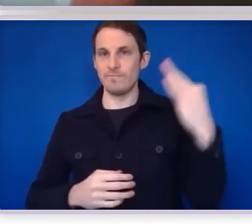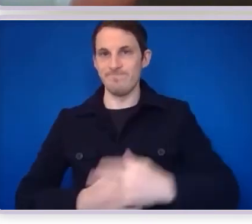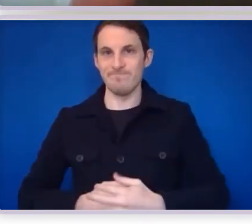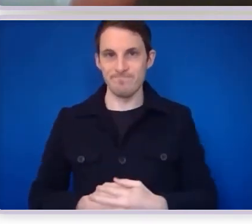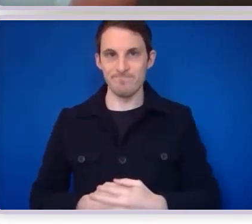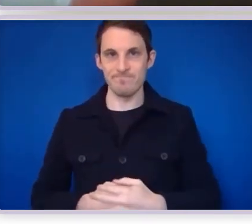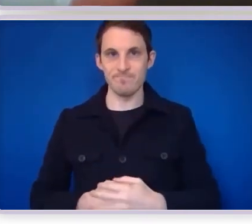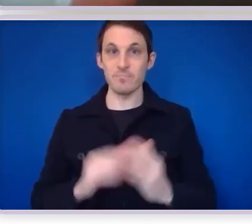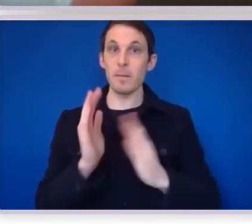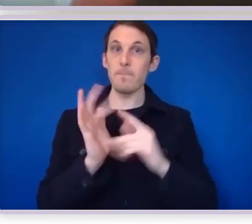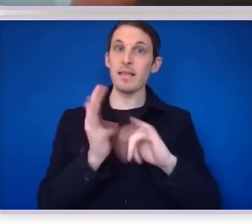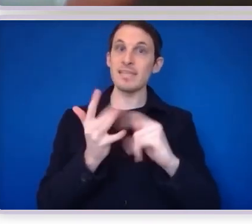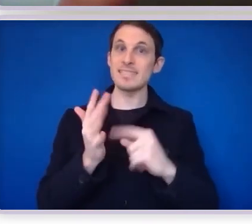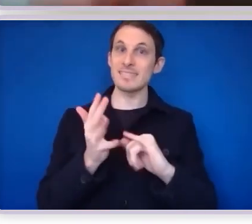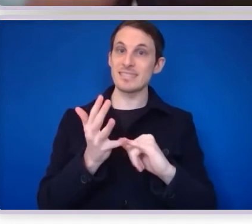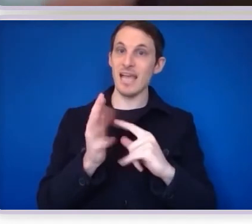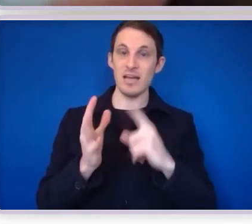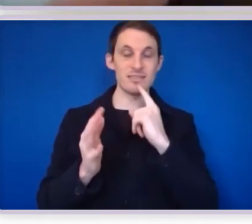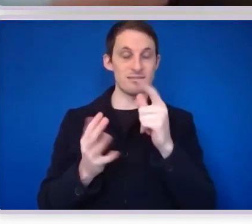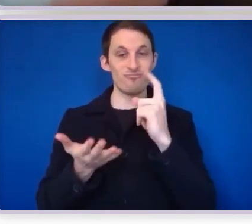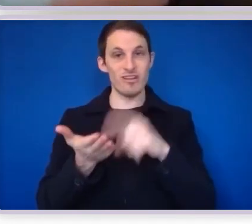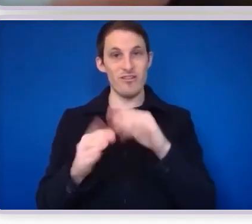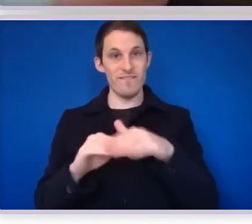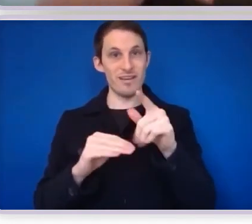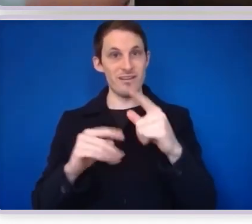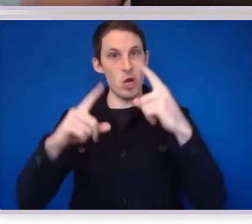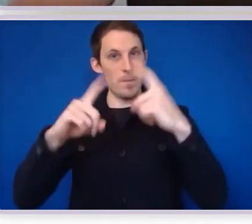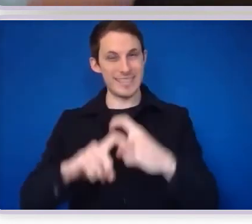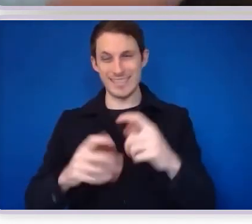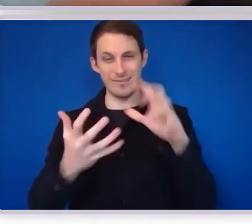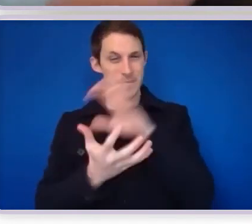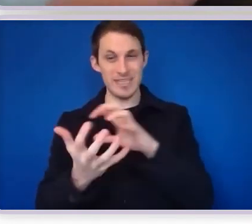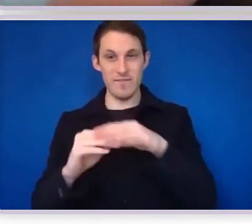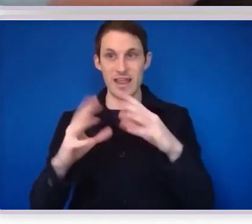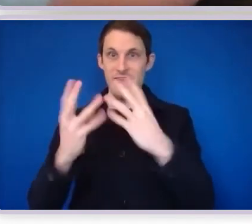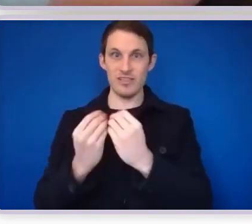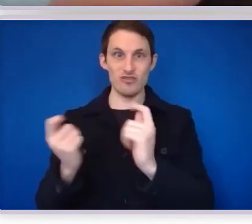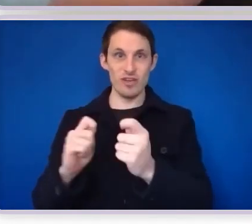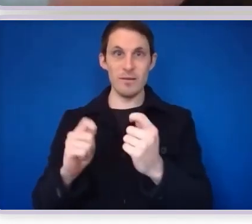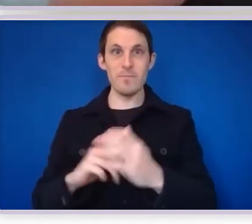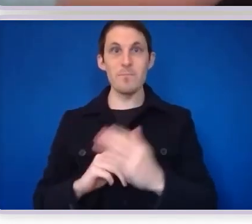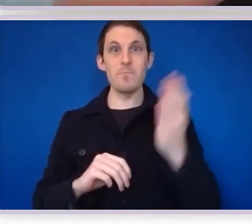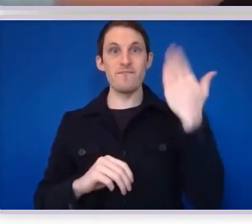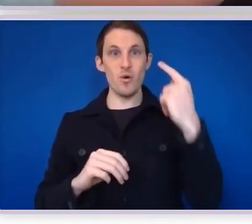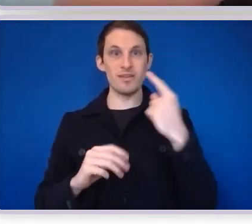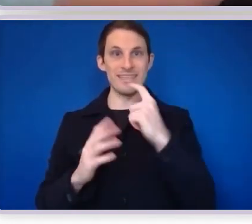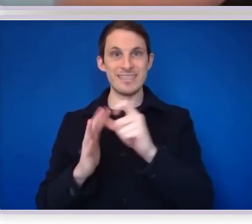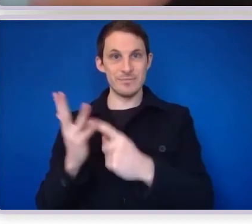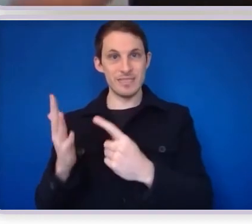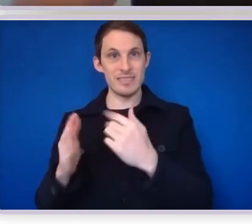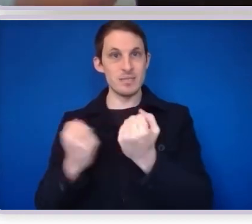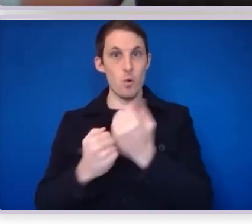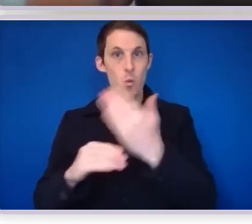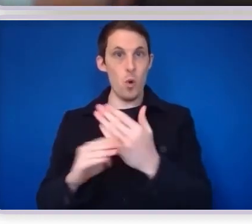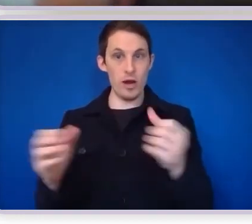Yeah, it goes back to that complexity, how it's all changing now. Before we like, this is your disability support worker, this is all you can